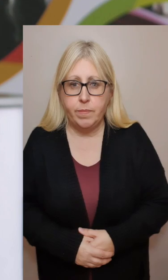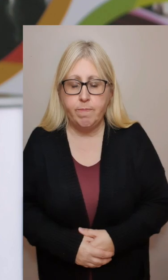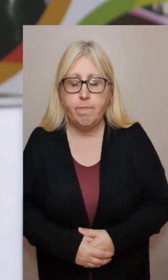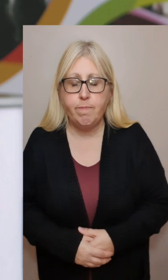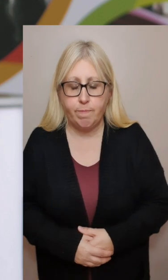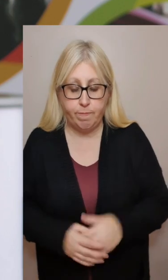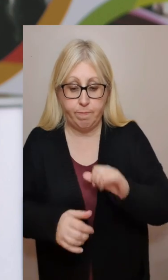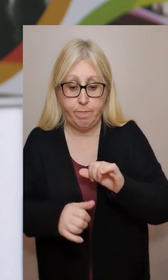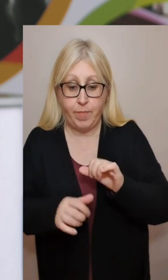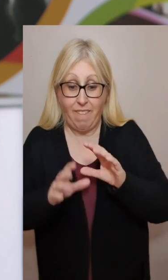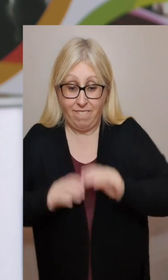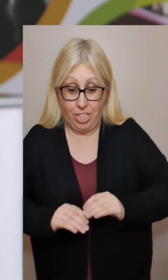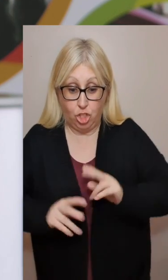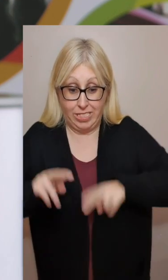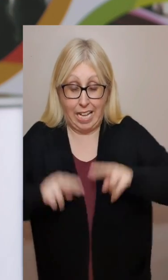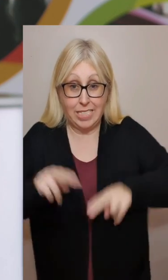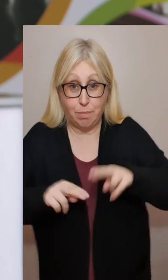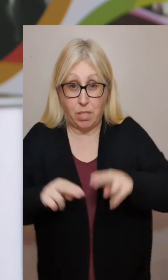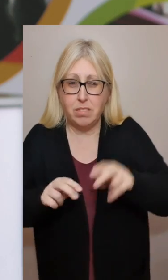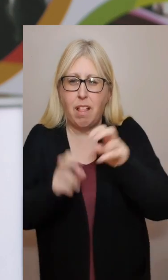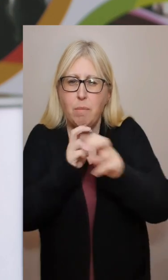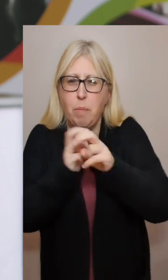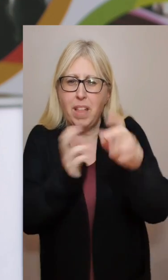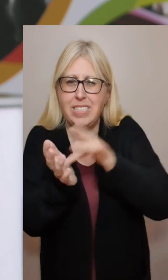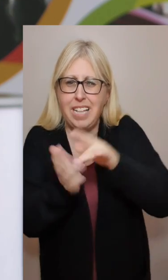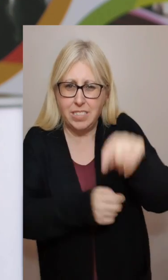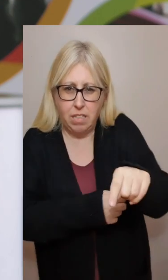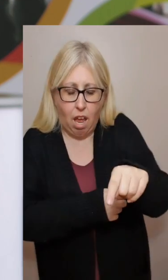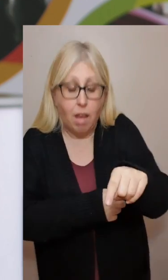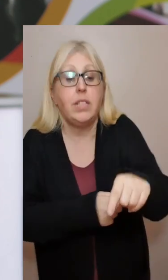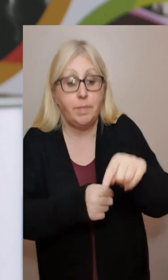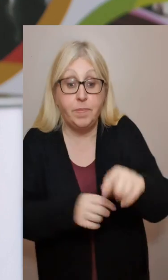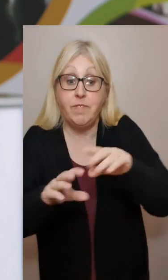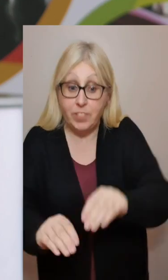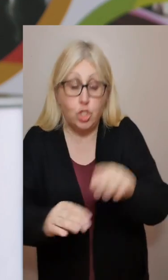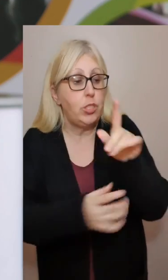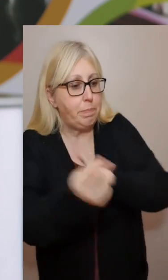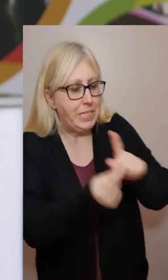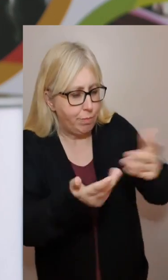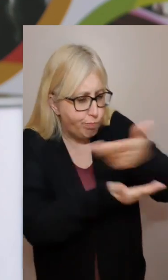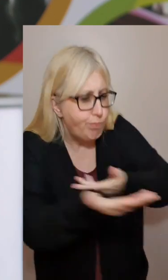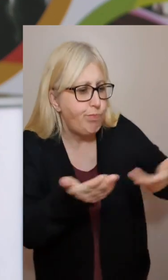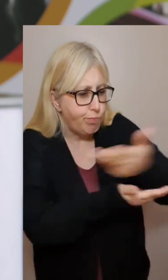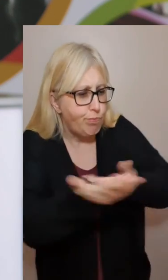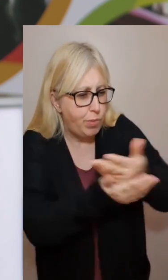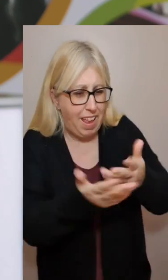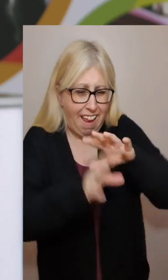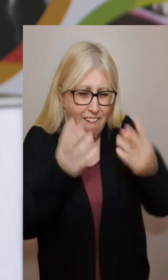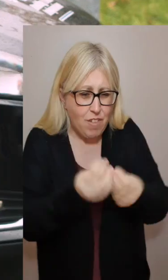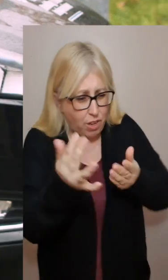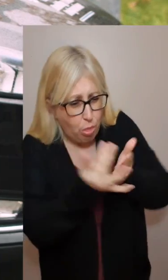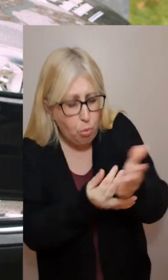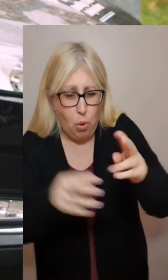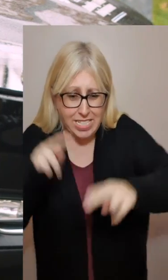After an assessment at one of the mobility centres, we will have a meeting afterwards where they will talk through everything they've gone through the